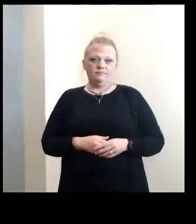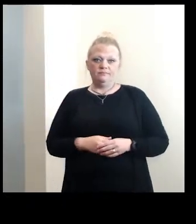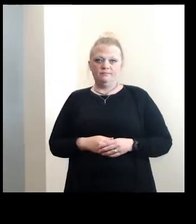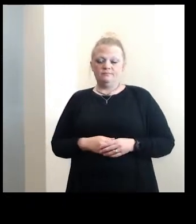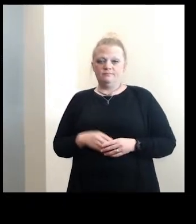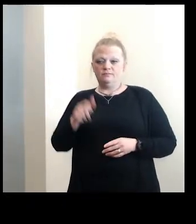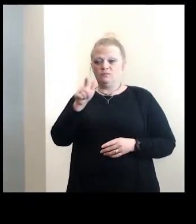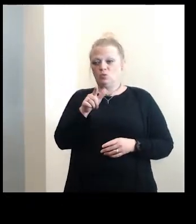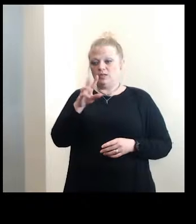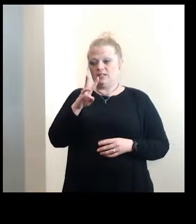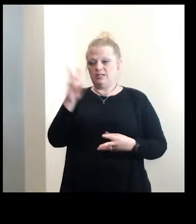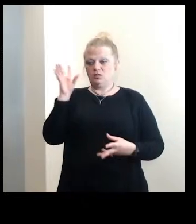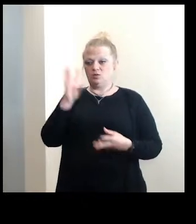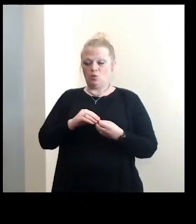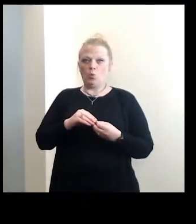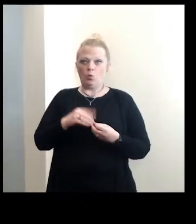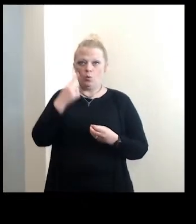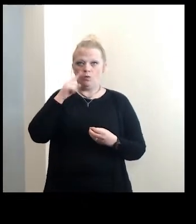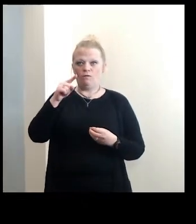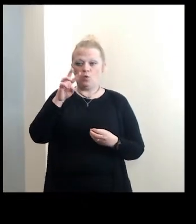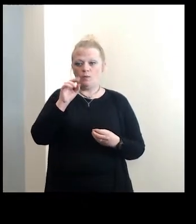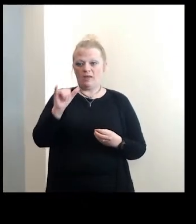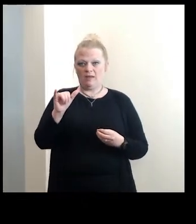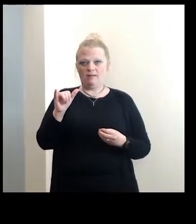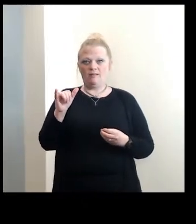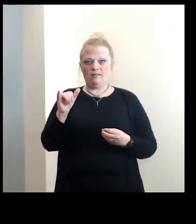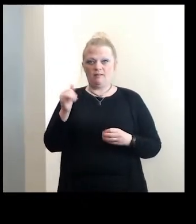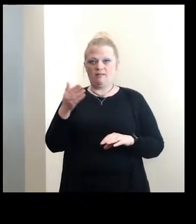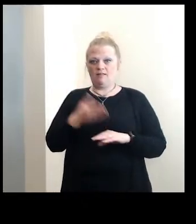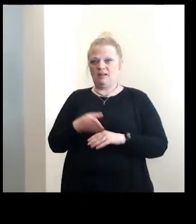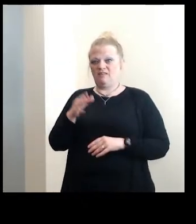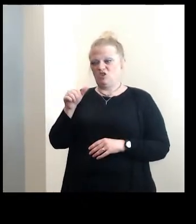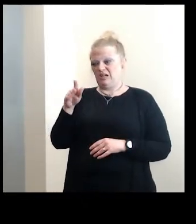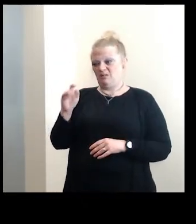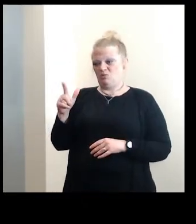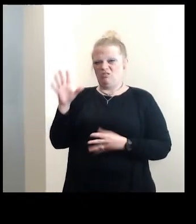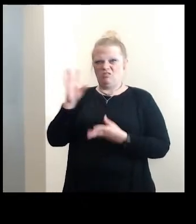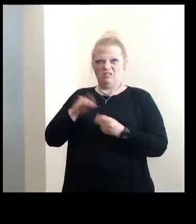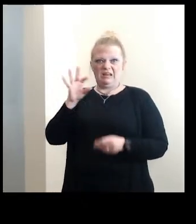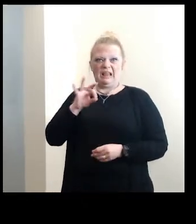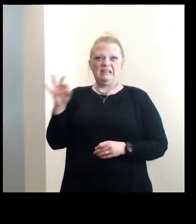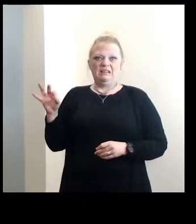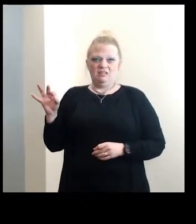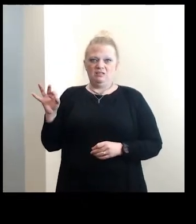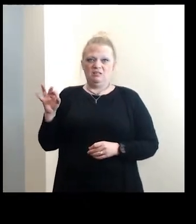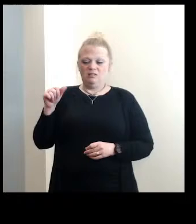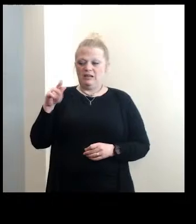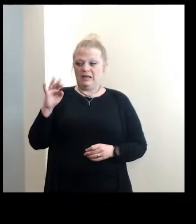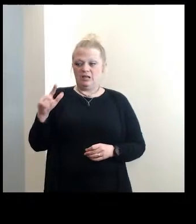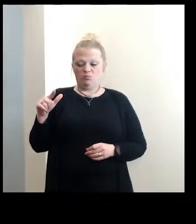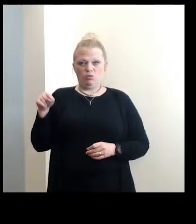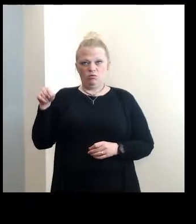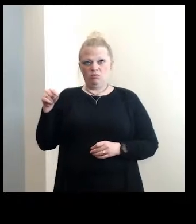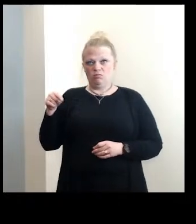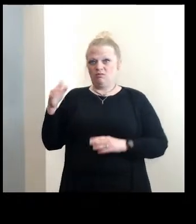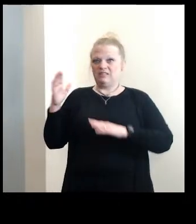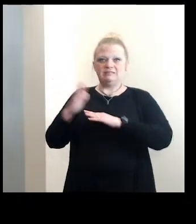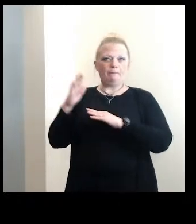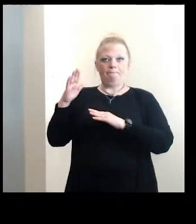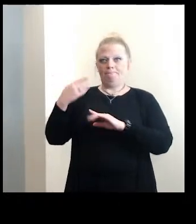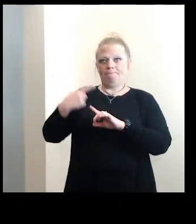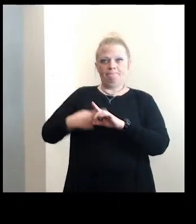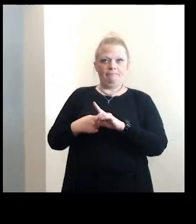We've had 26 deaths in total in the month of May after 99 in the month of April, with April having been the highest